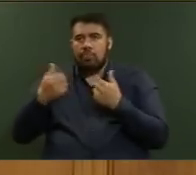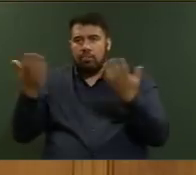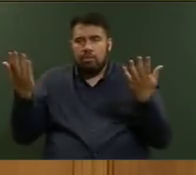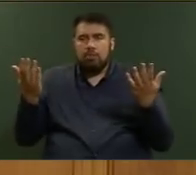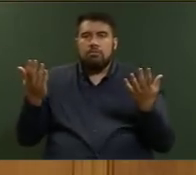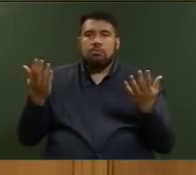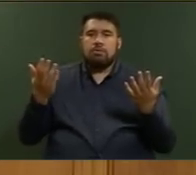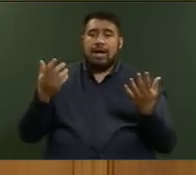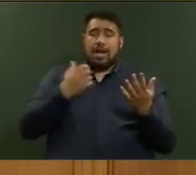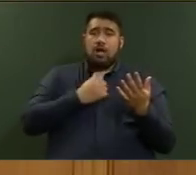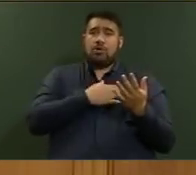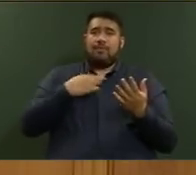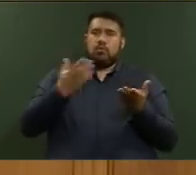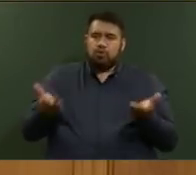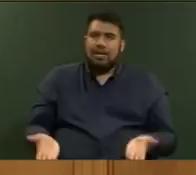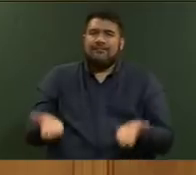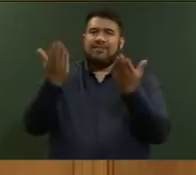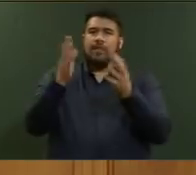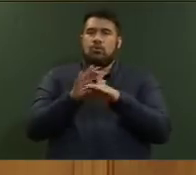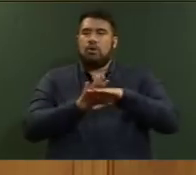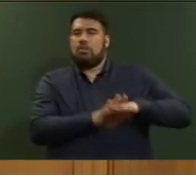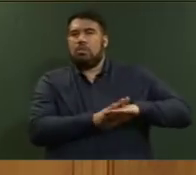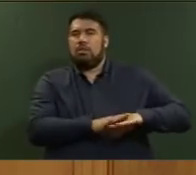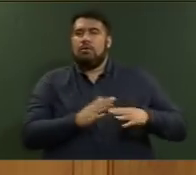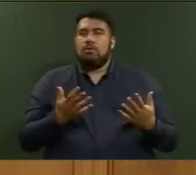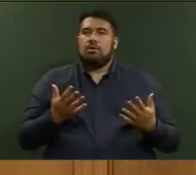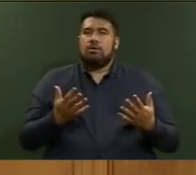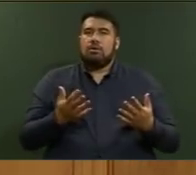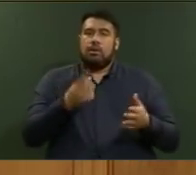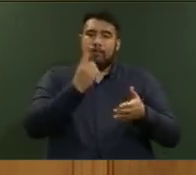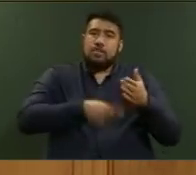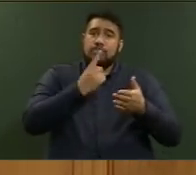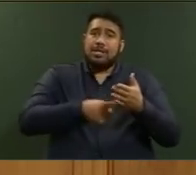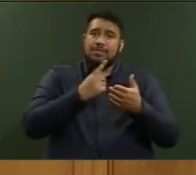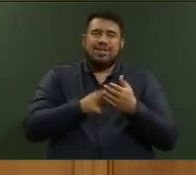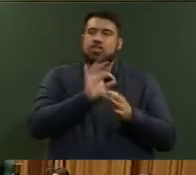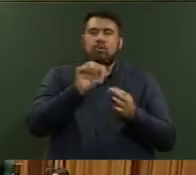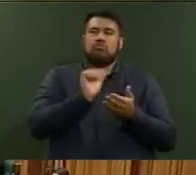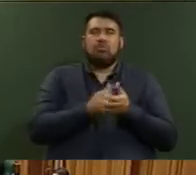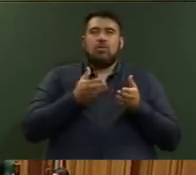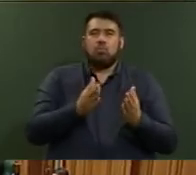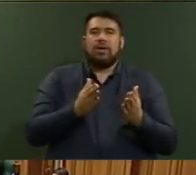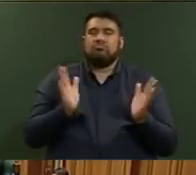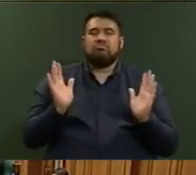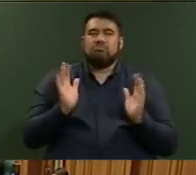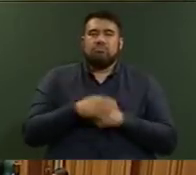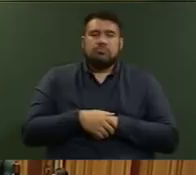is to lift people up, not keep them down. Punitive measures are not the answer here.